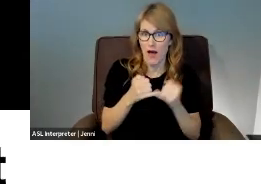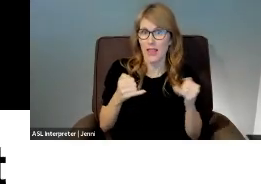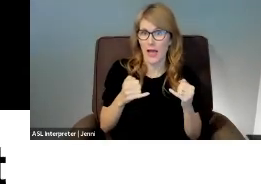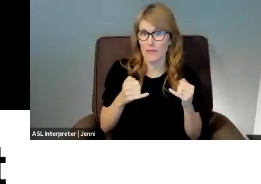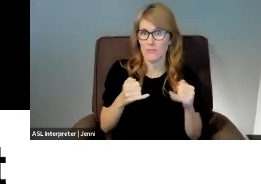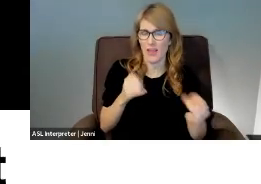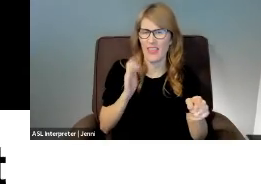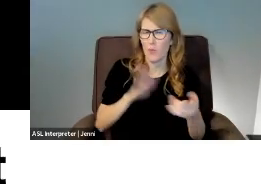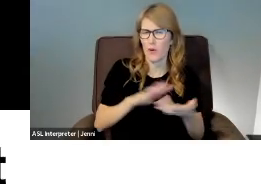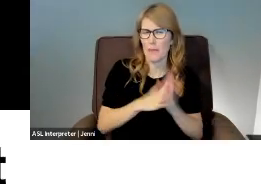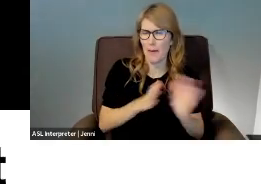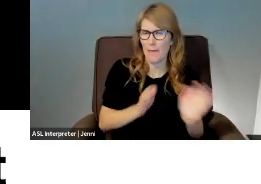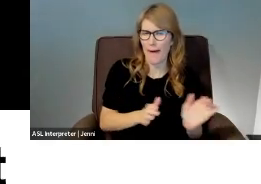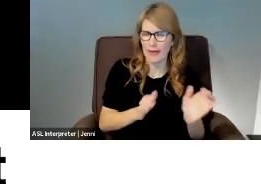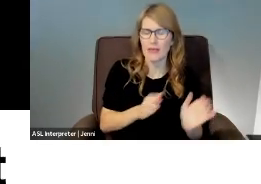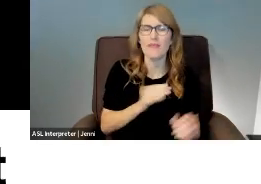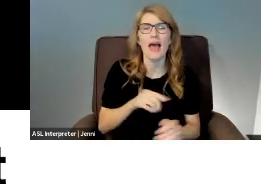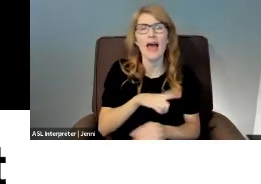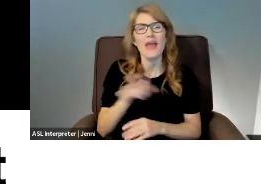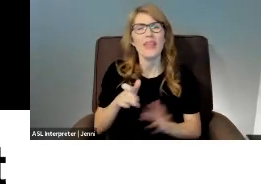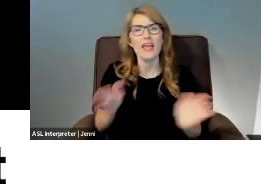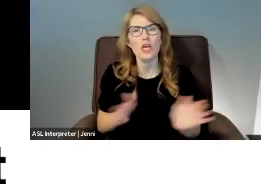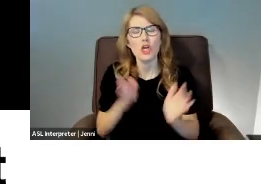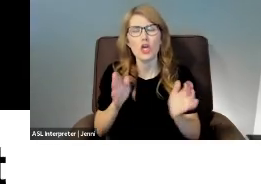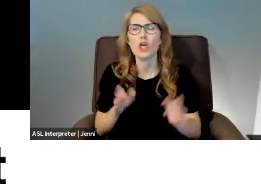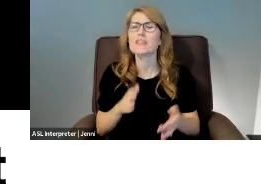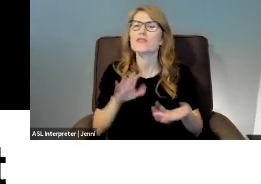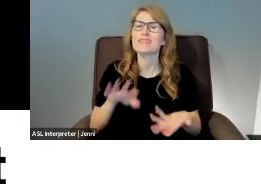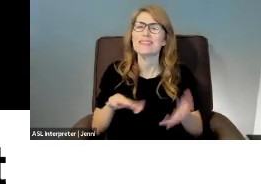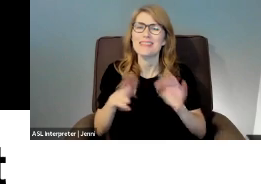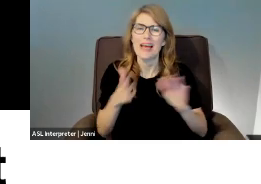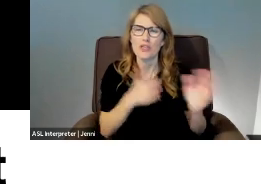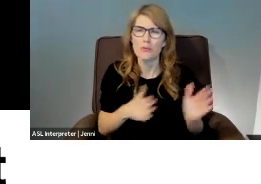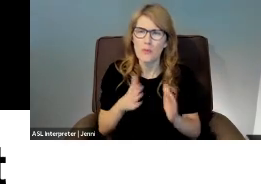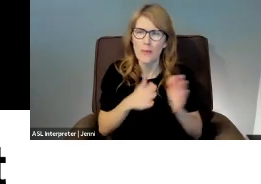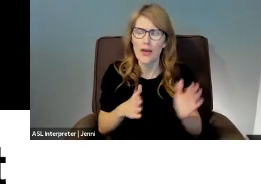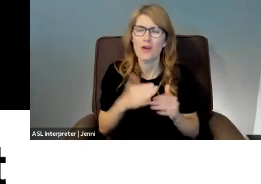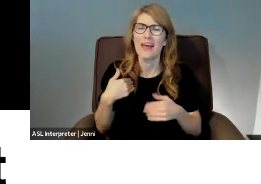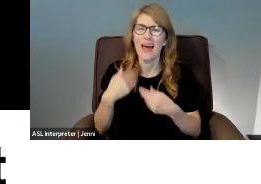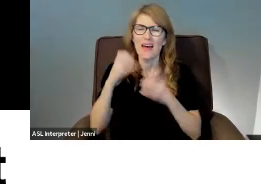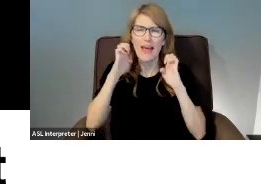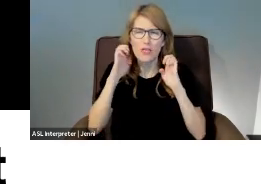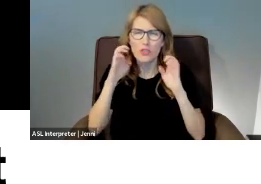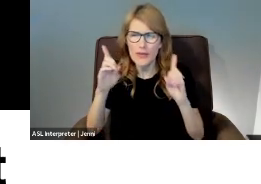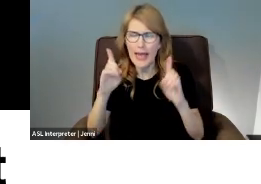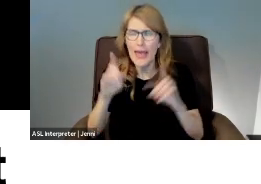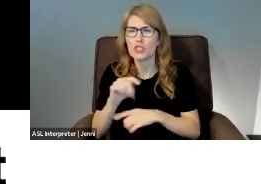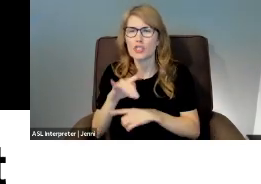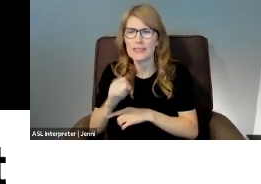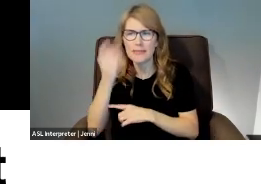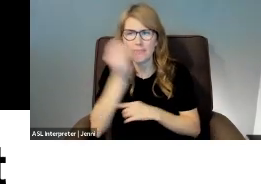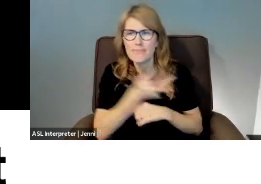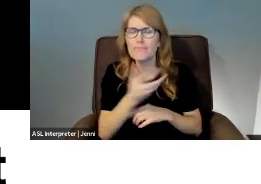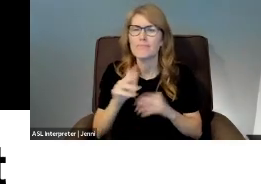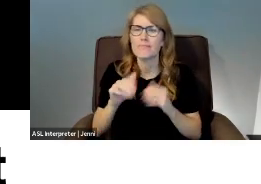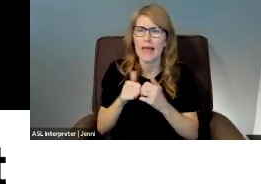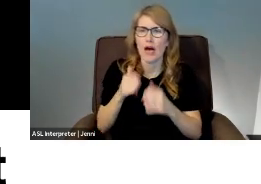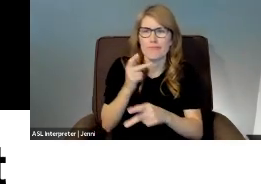And they also encourage disaster preparedness and have publications and tips on how to safeguard important financial and tax records.